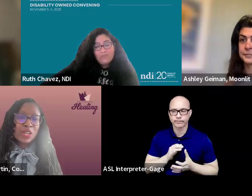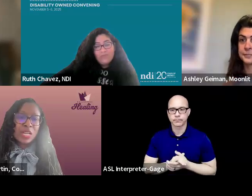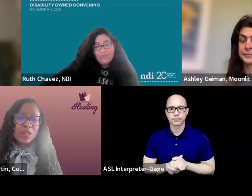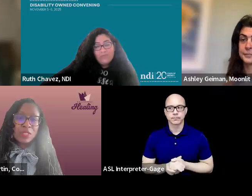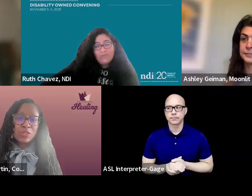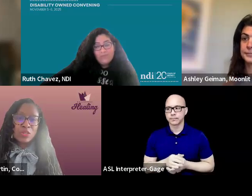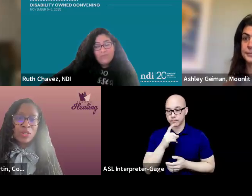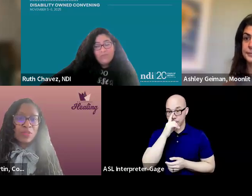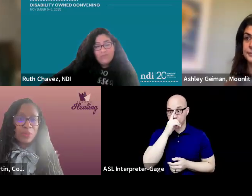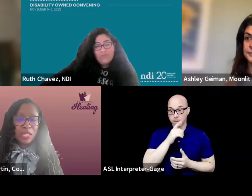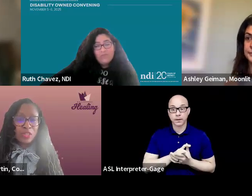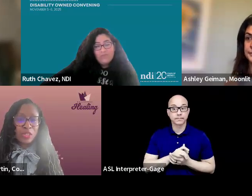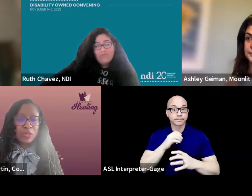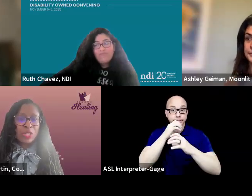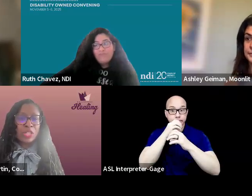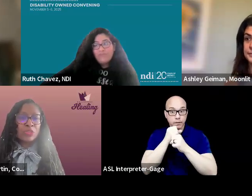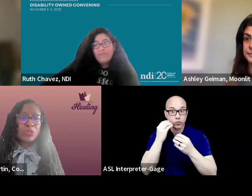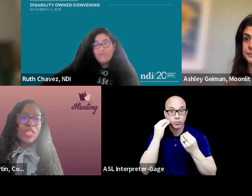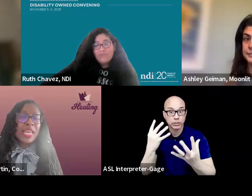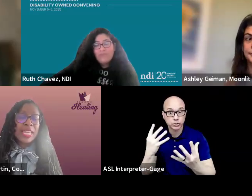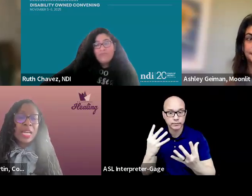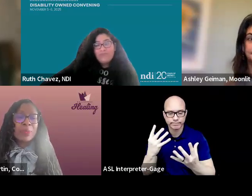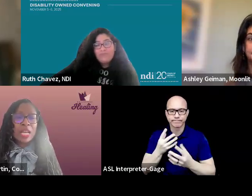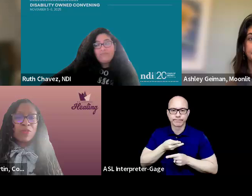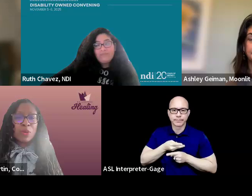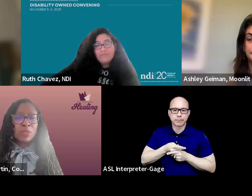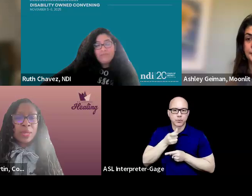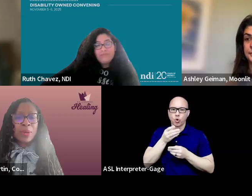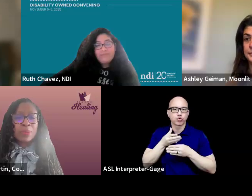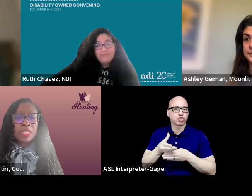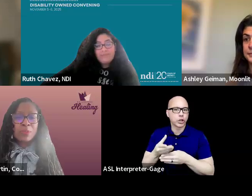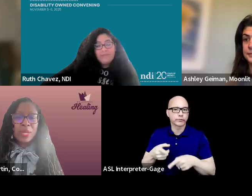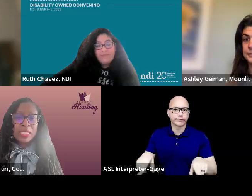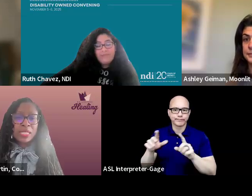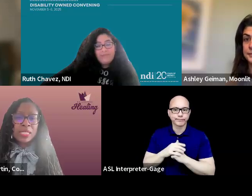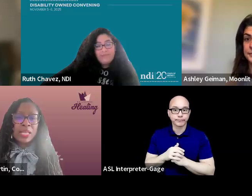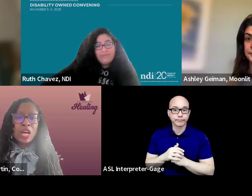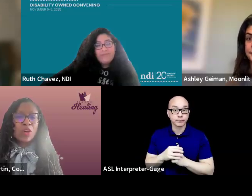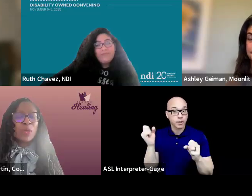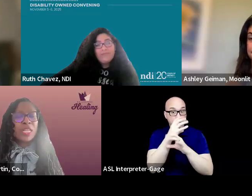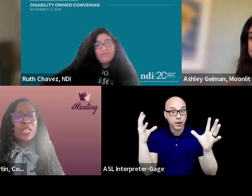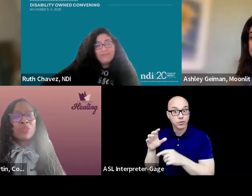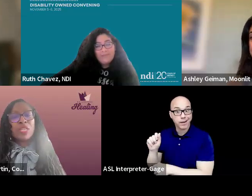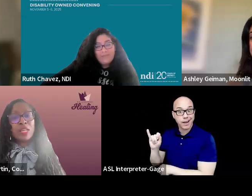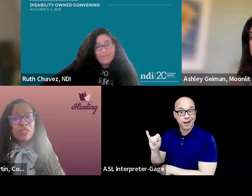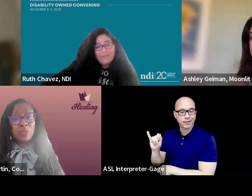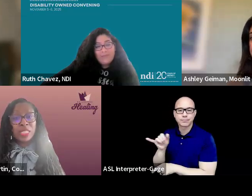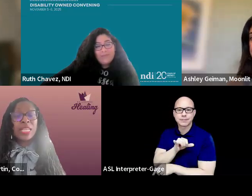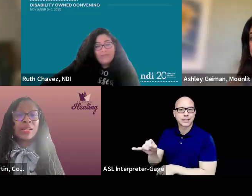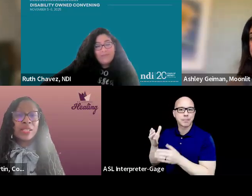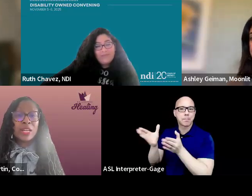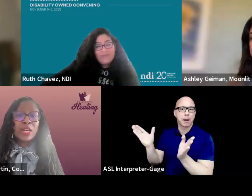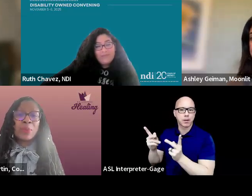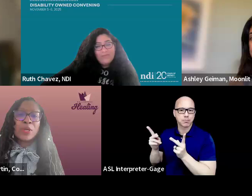Never share confidential information. Treat AI platforms like public spaces. Avoid entering